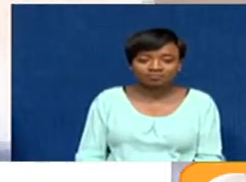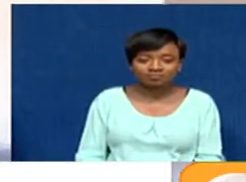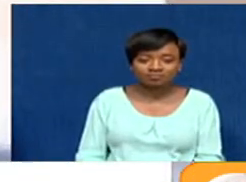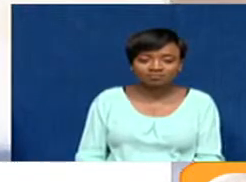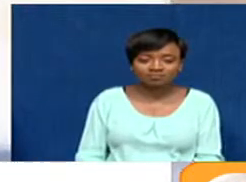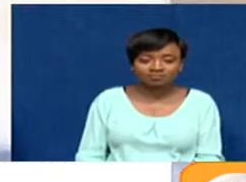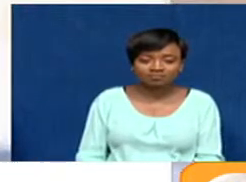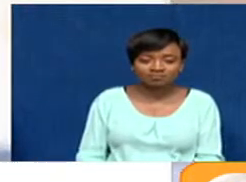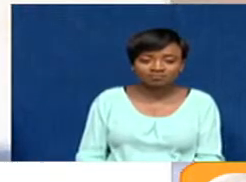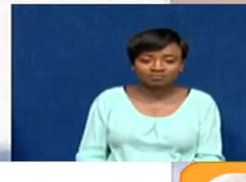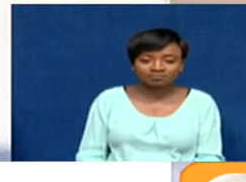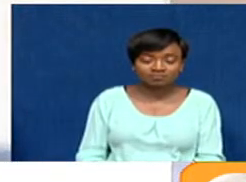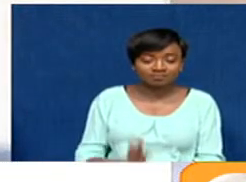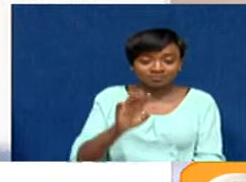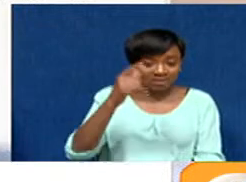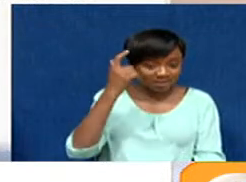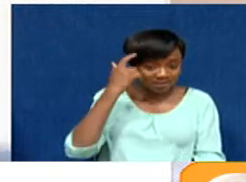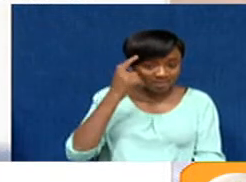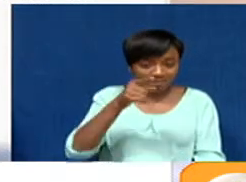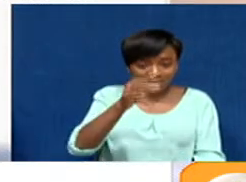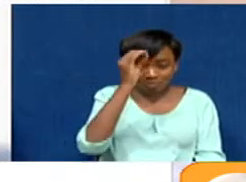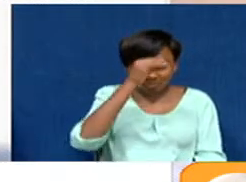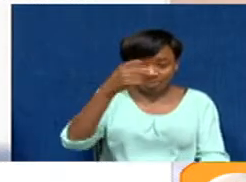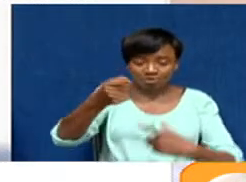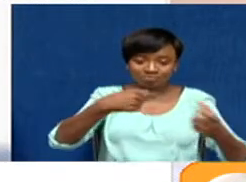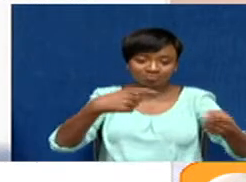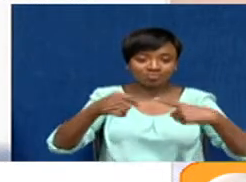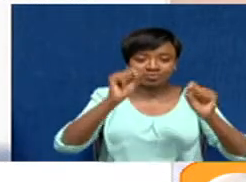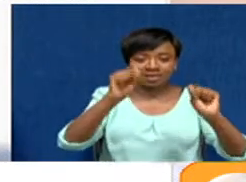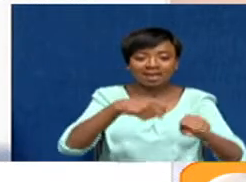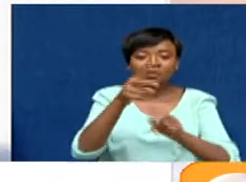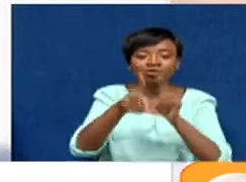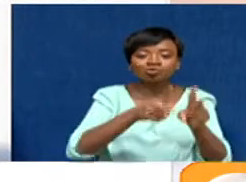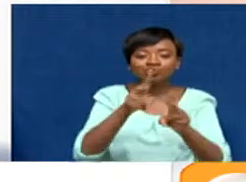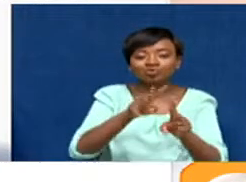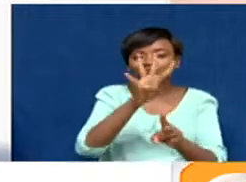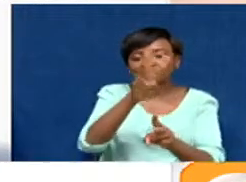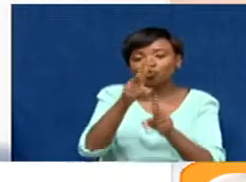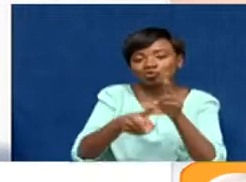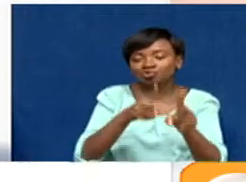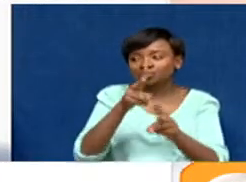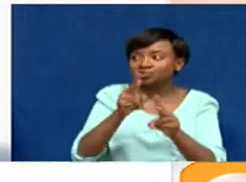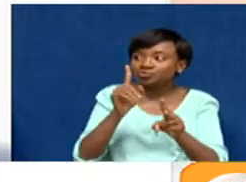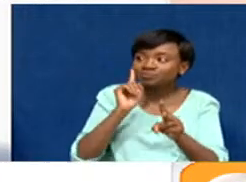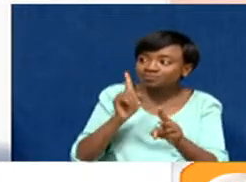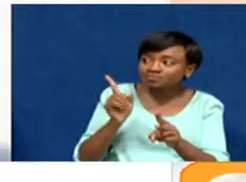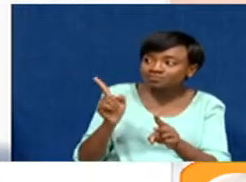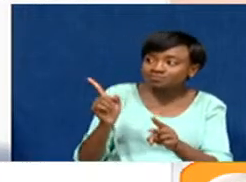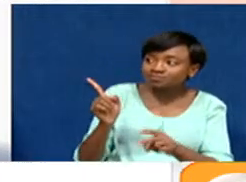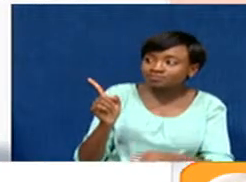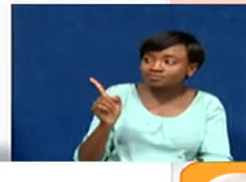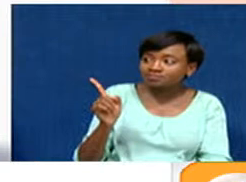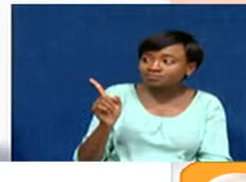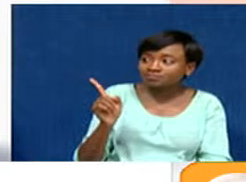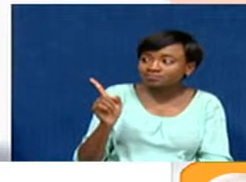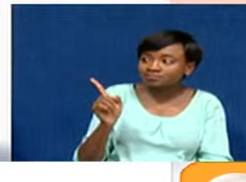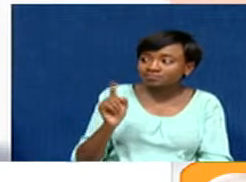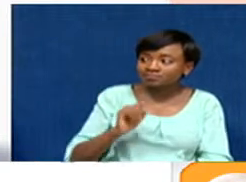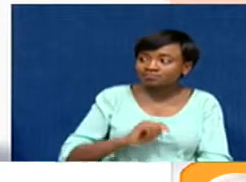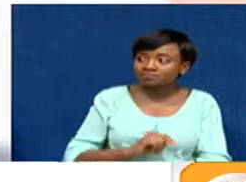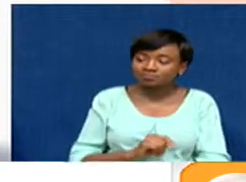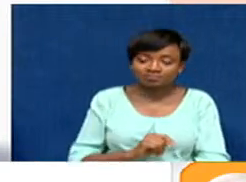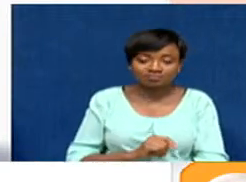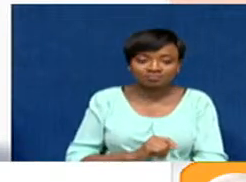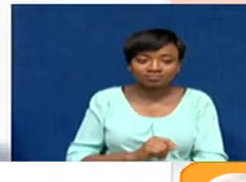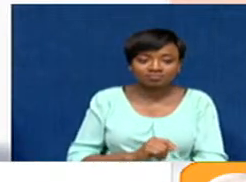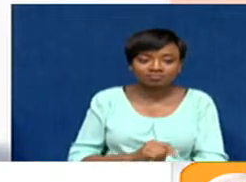Let's see what else we have. Remember, 2242 is that SMS line. Can we expect a price hike? A further hike in the price